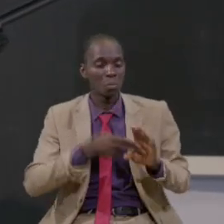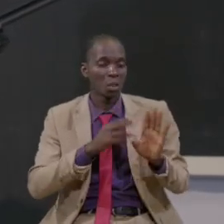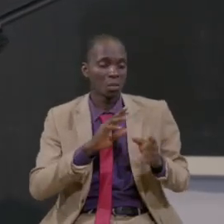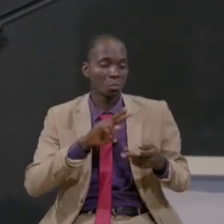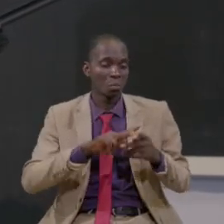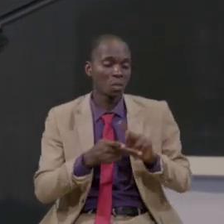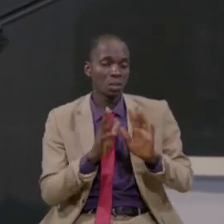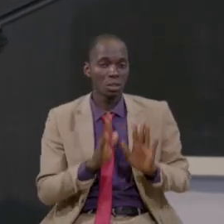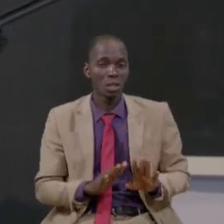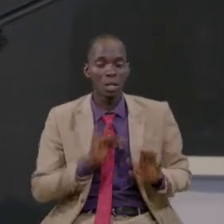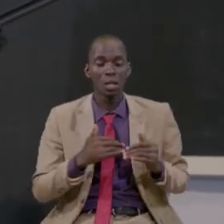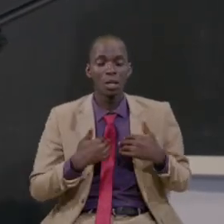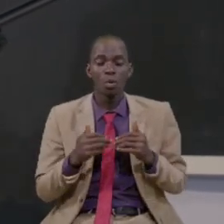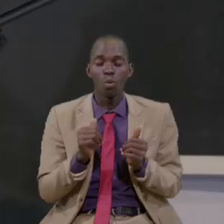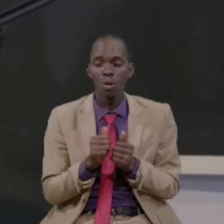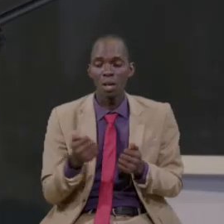have,